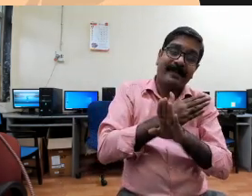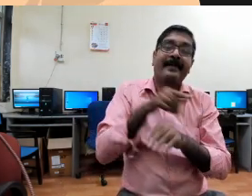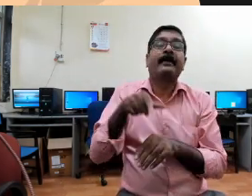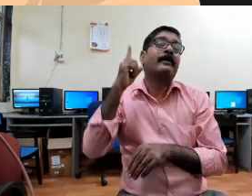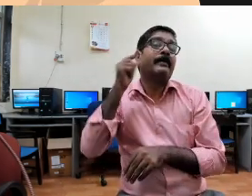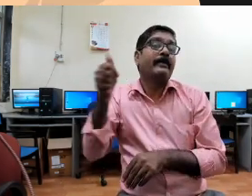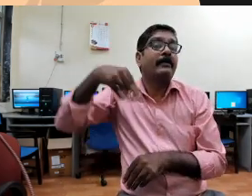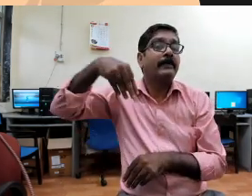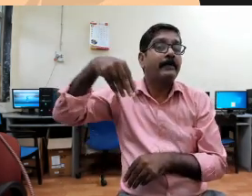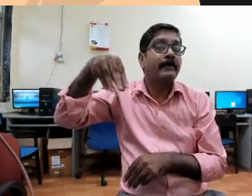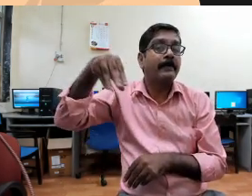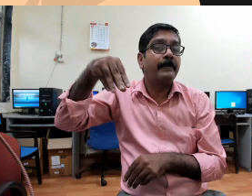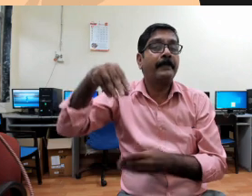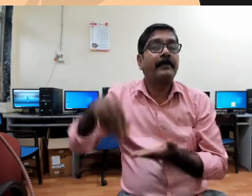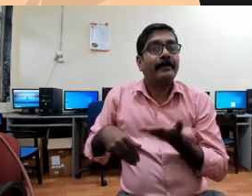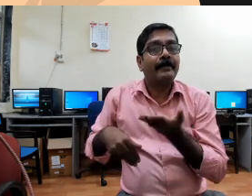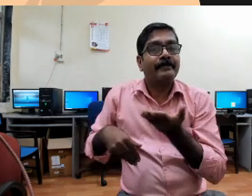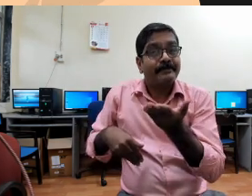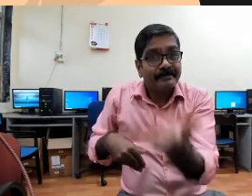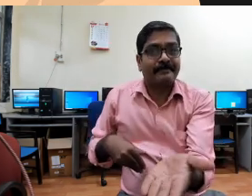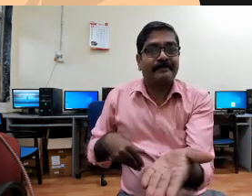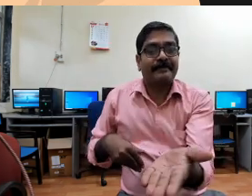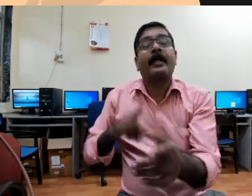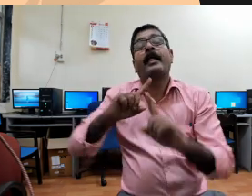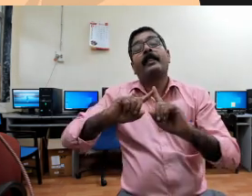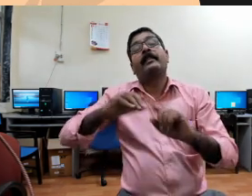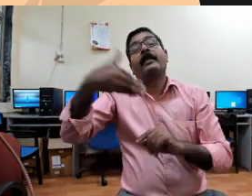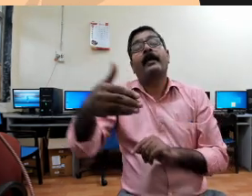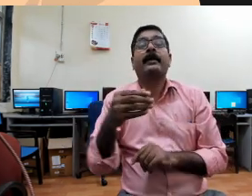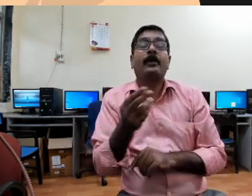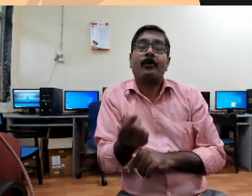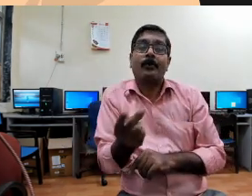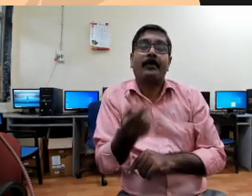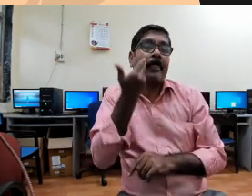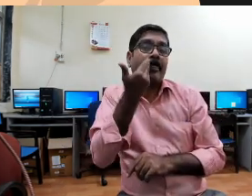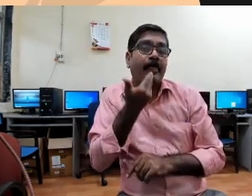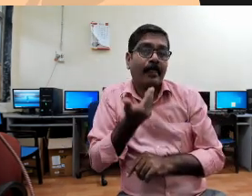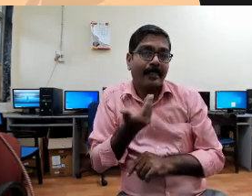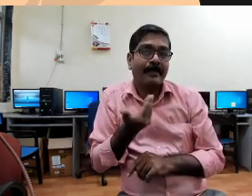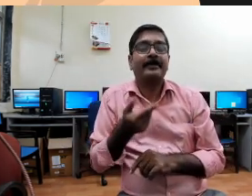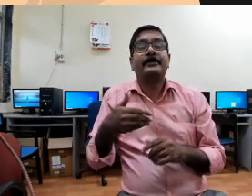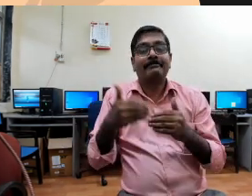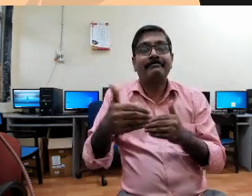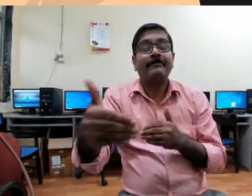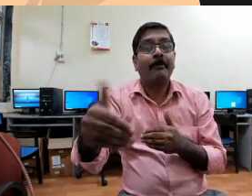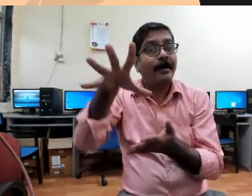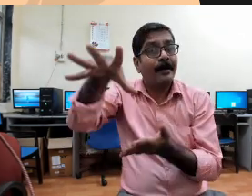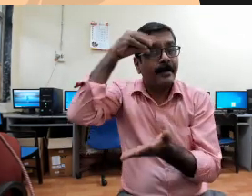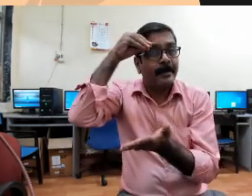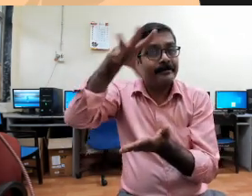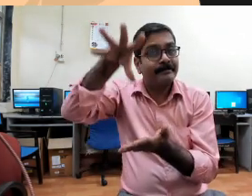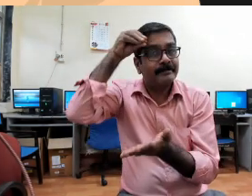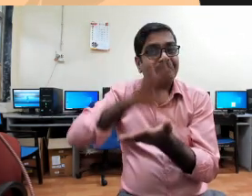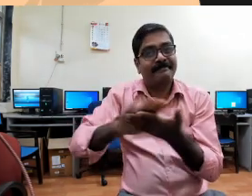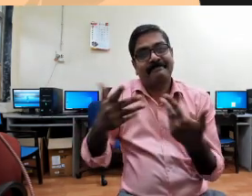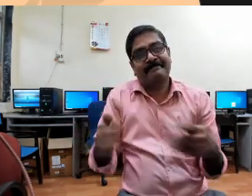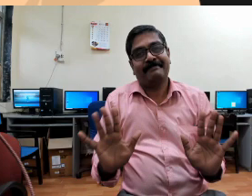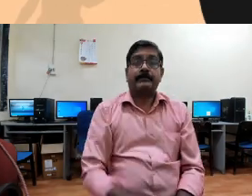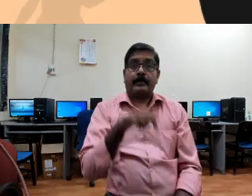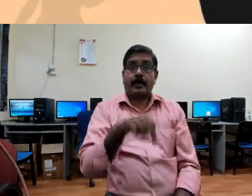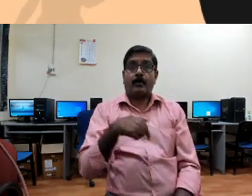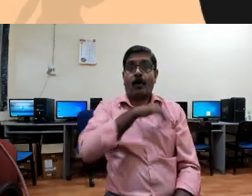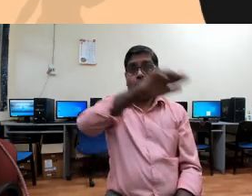Whenever then he used to ring a bell, they used to salivate, and that is how classical conditioning was developed.